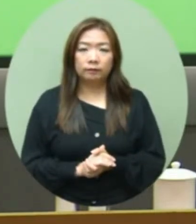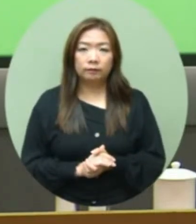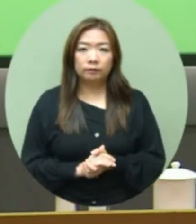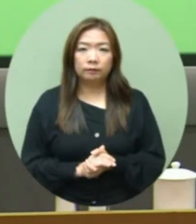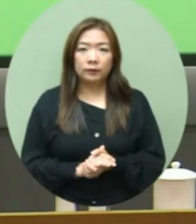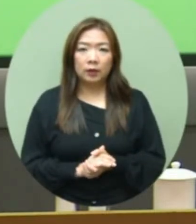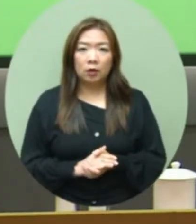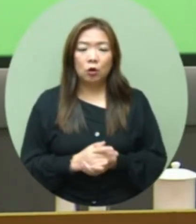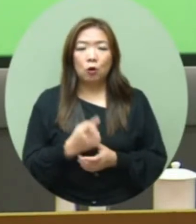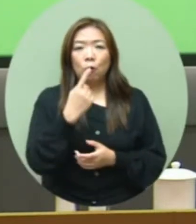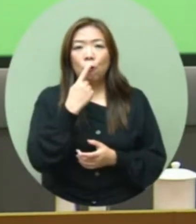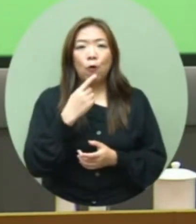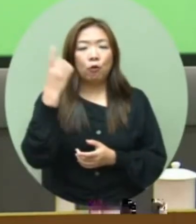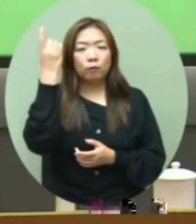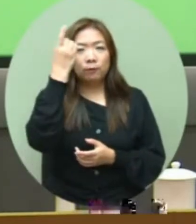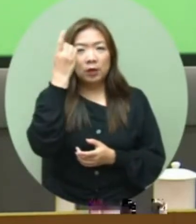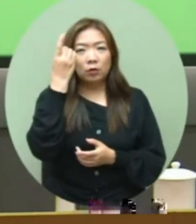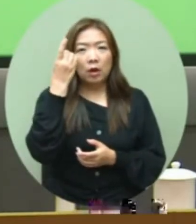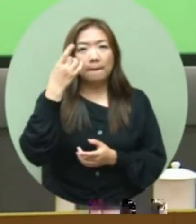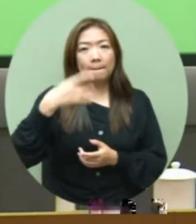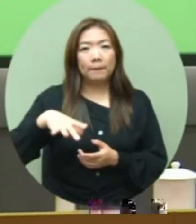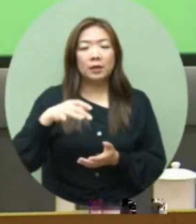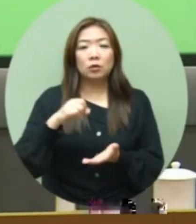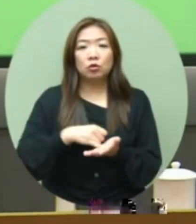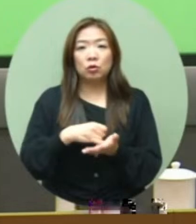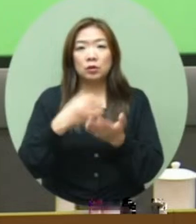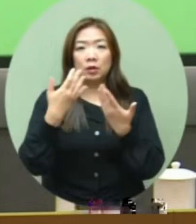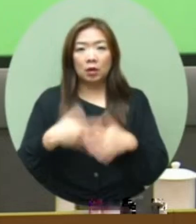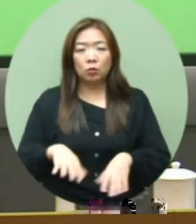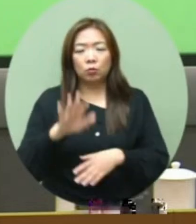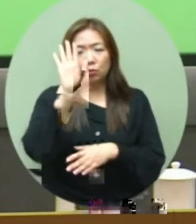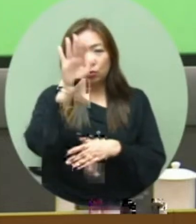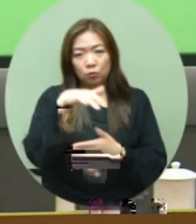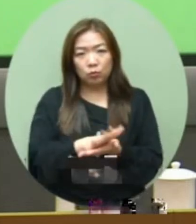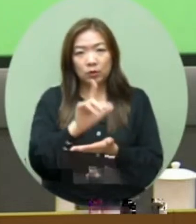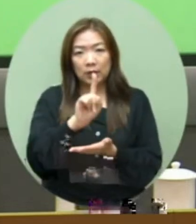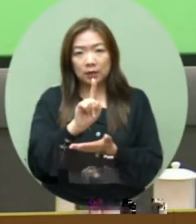sales volume and value.